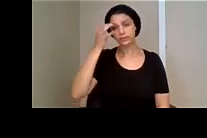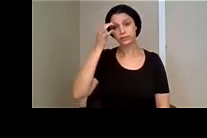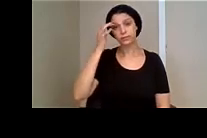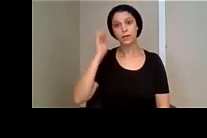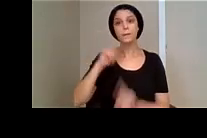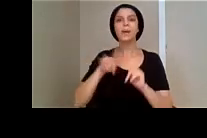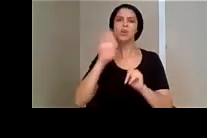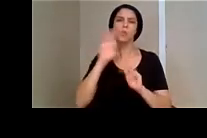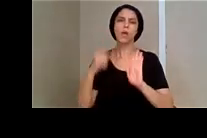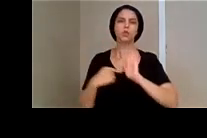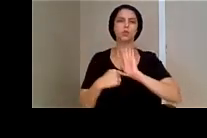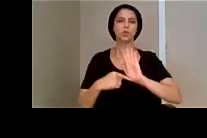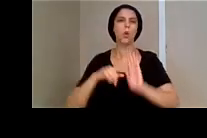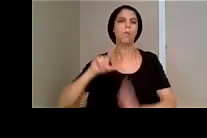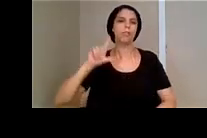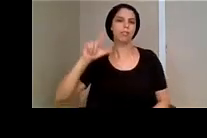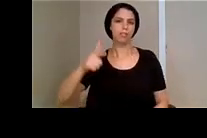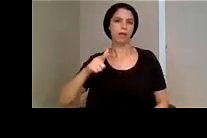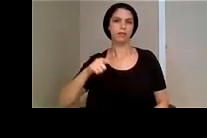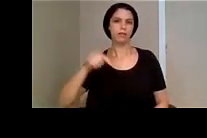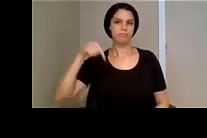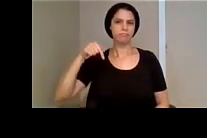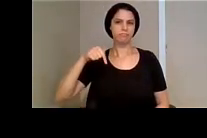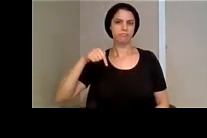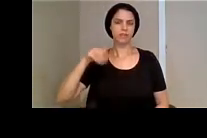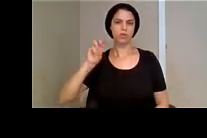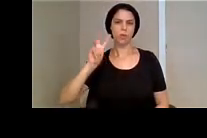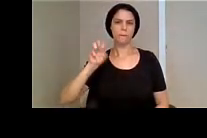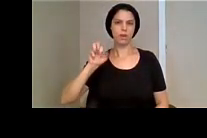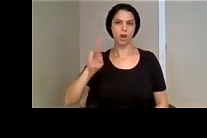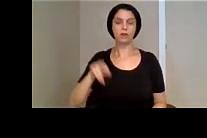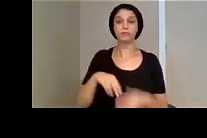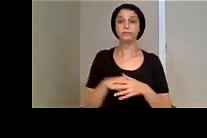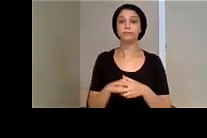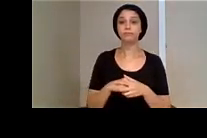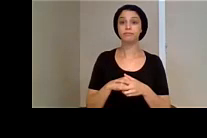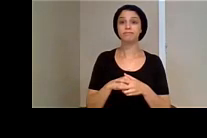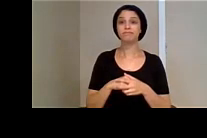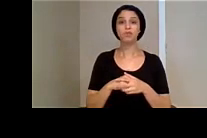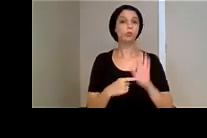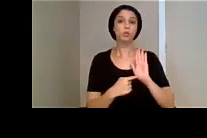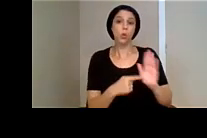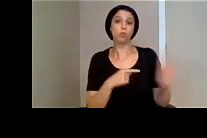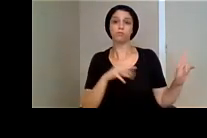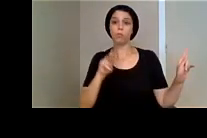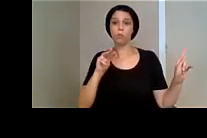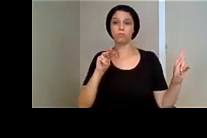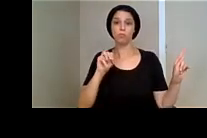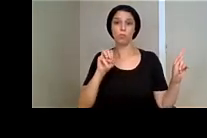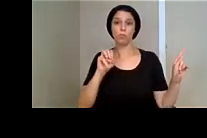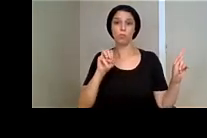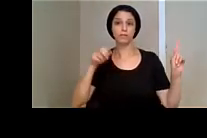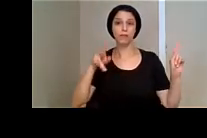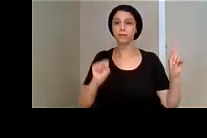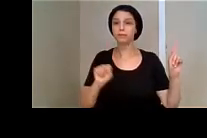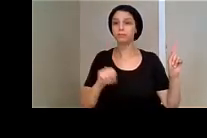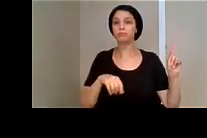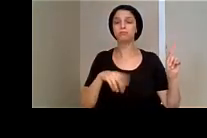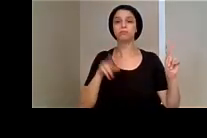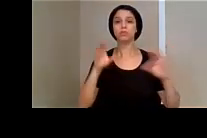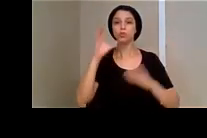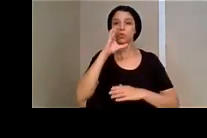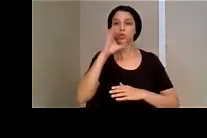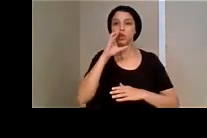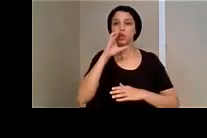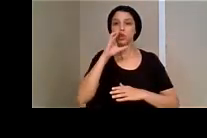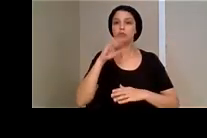one will show up in this YouTube playlist. But again, that was just from the MCPS website. Search for the term digital backpack and it'll